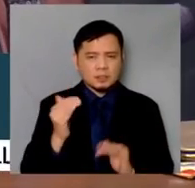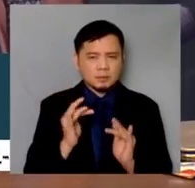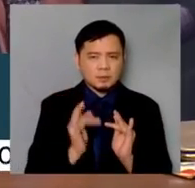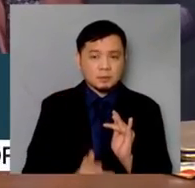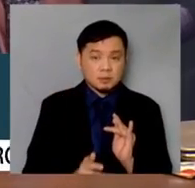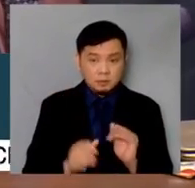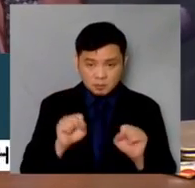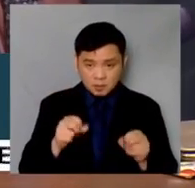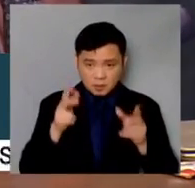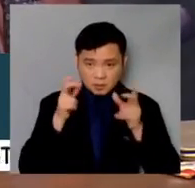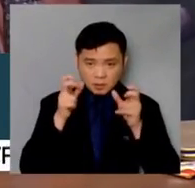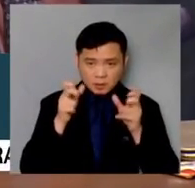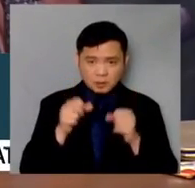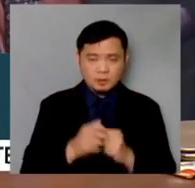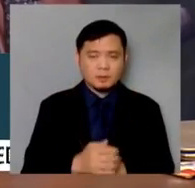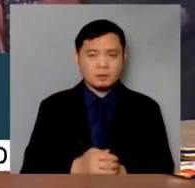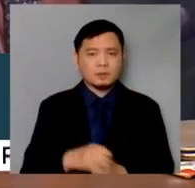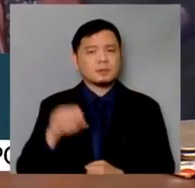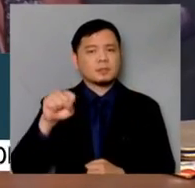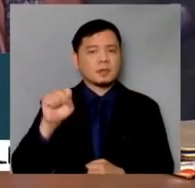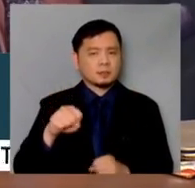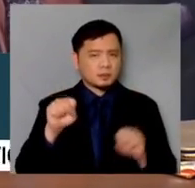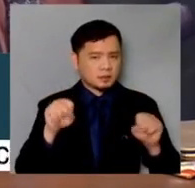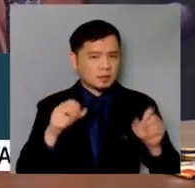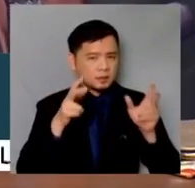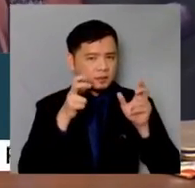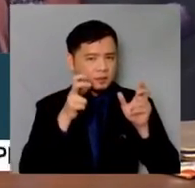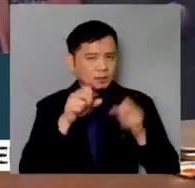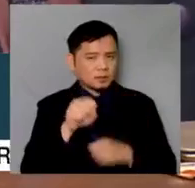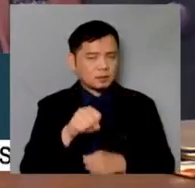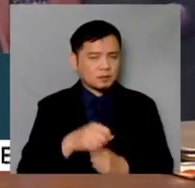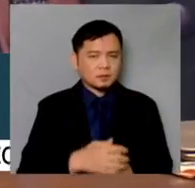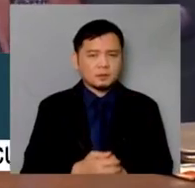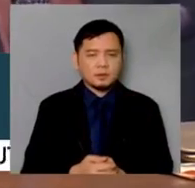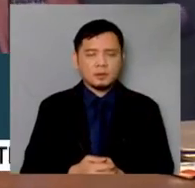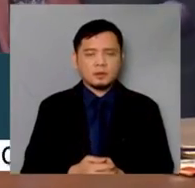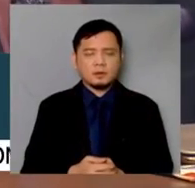us? Yes, I can hear you.